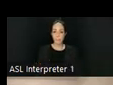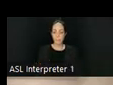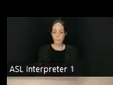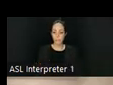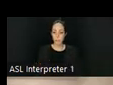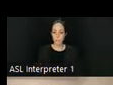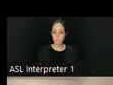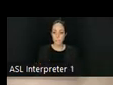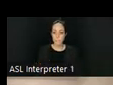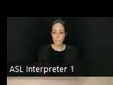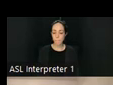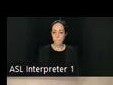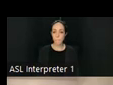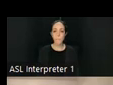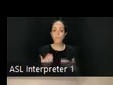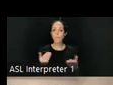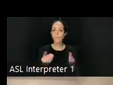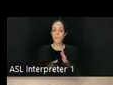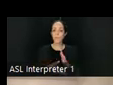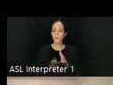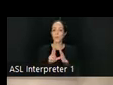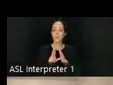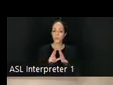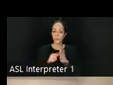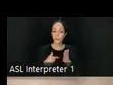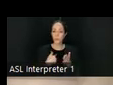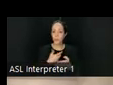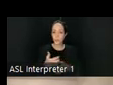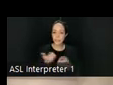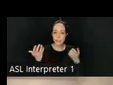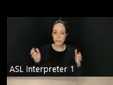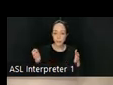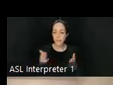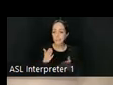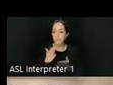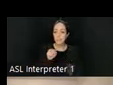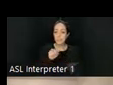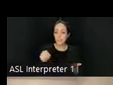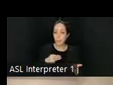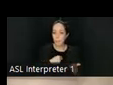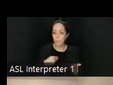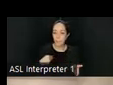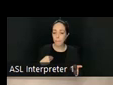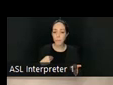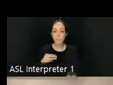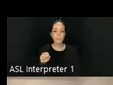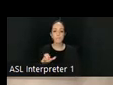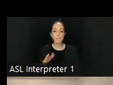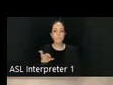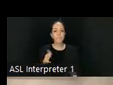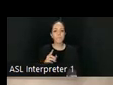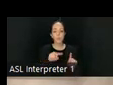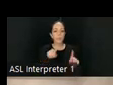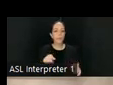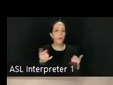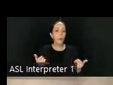that are here so far. Unfortunately, a couple of the members of the subcommittee couldn't be here tonight, but I'll